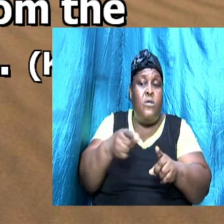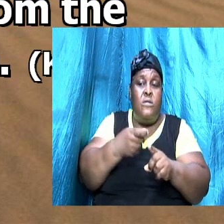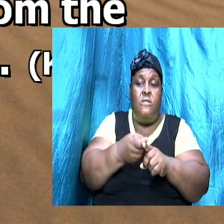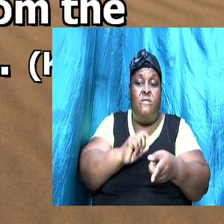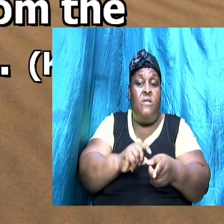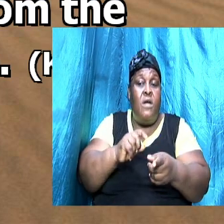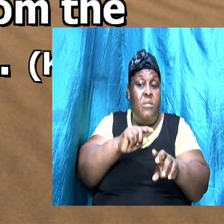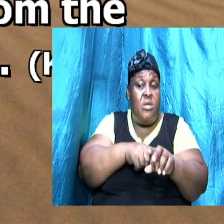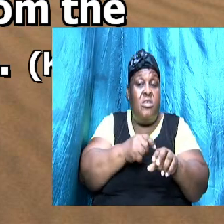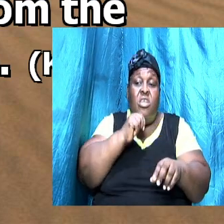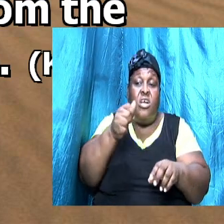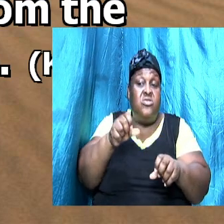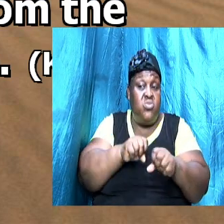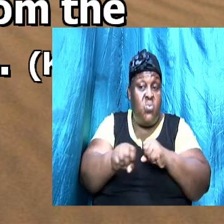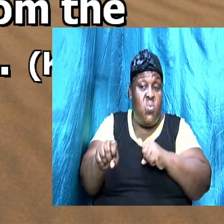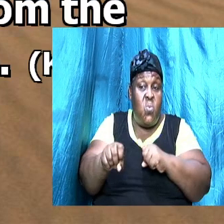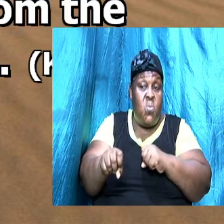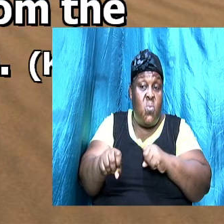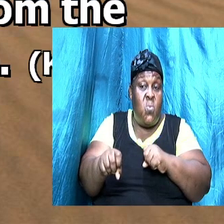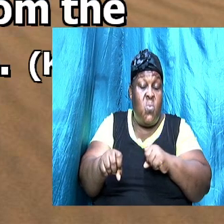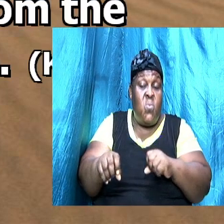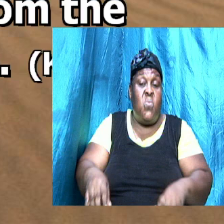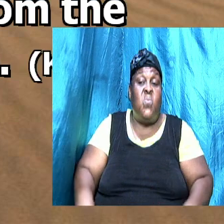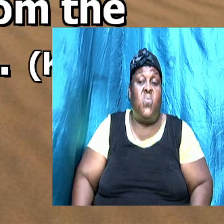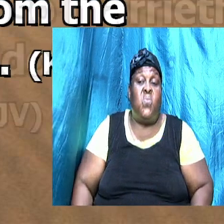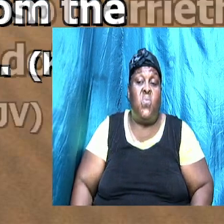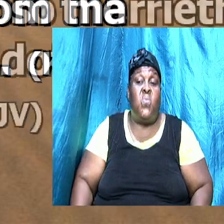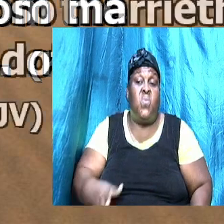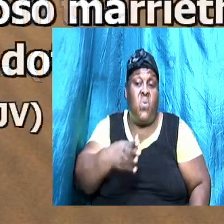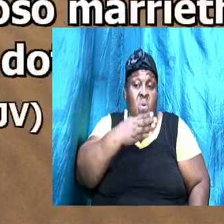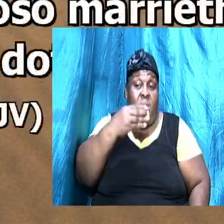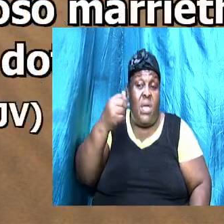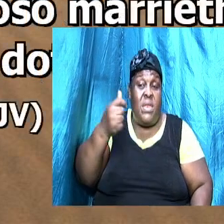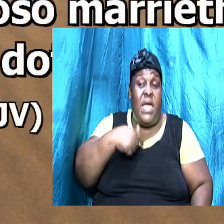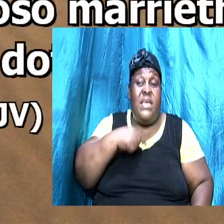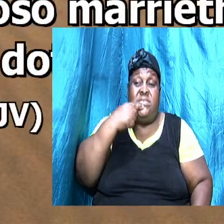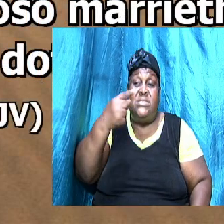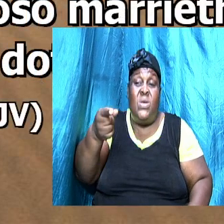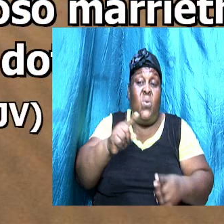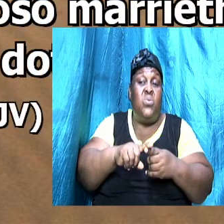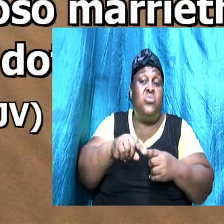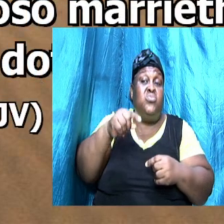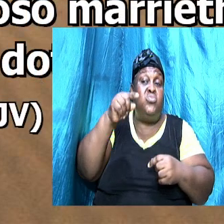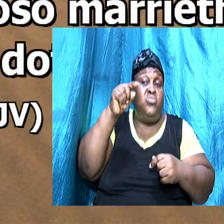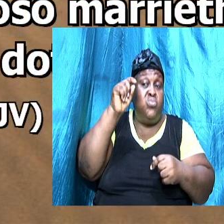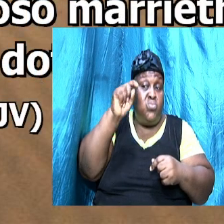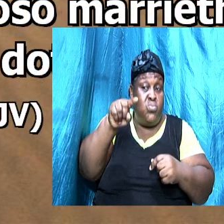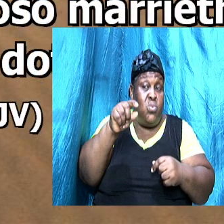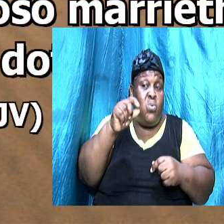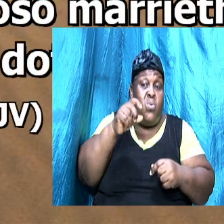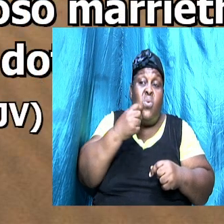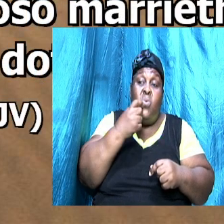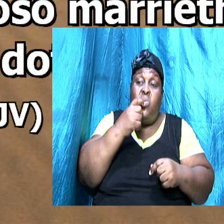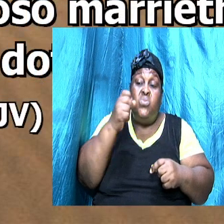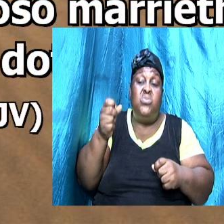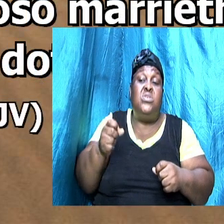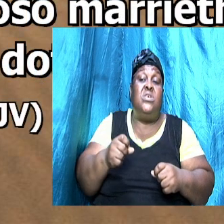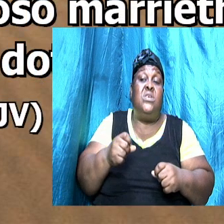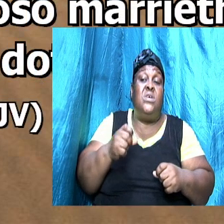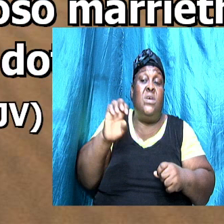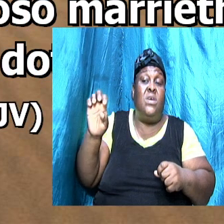so. And, verse 9, and I say unto you,